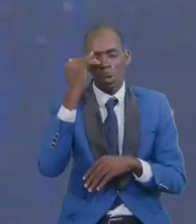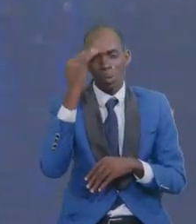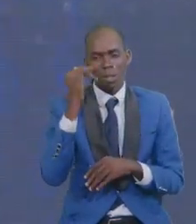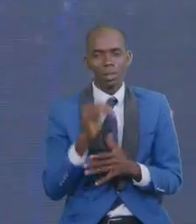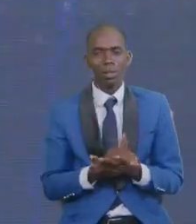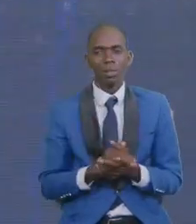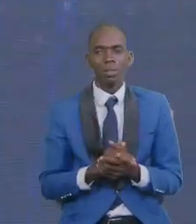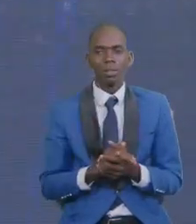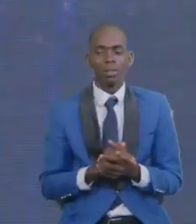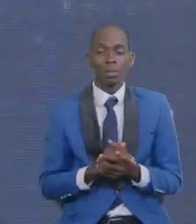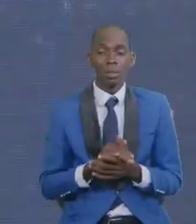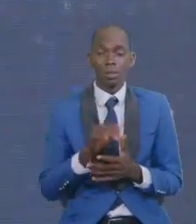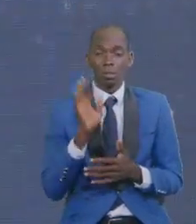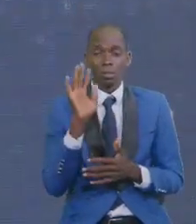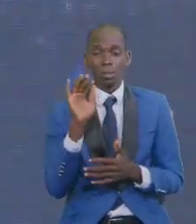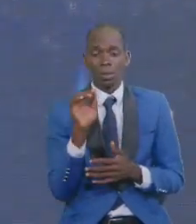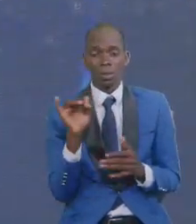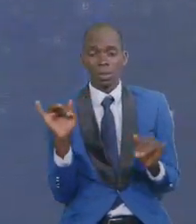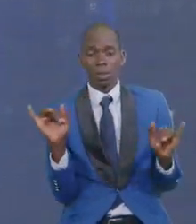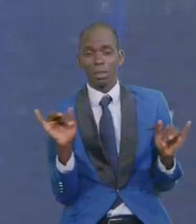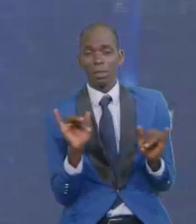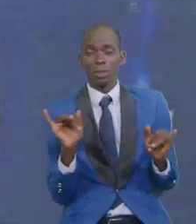This same Jesus